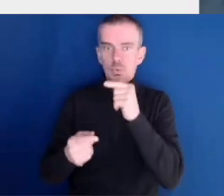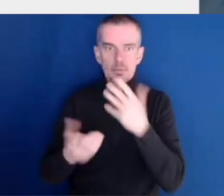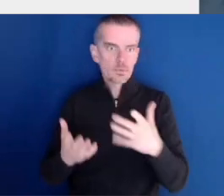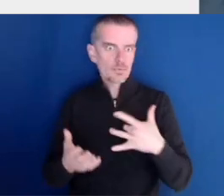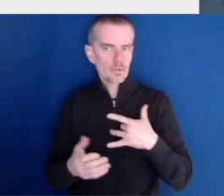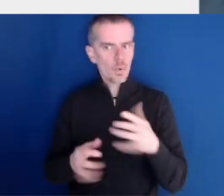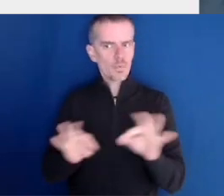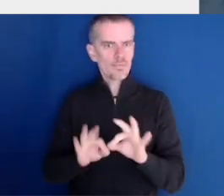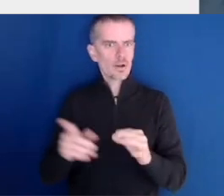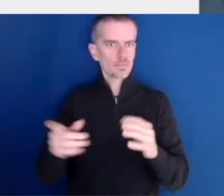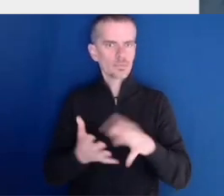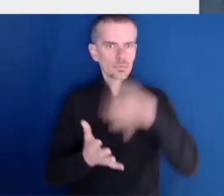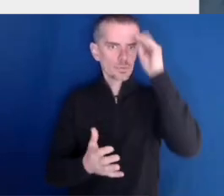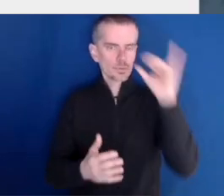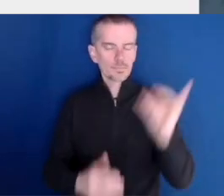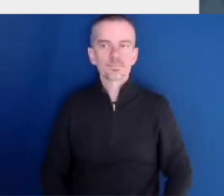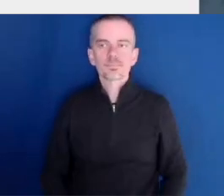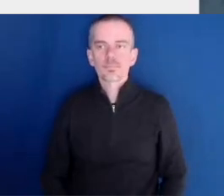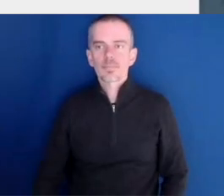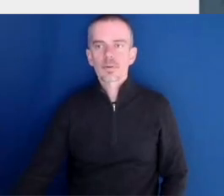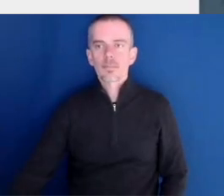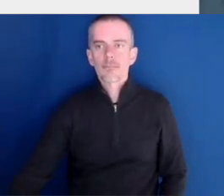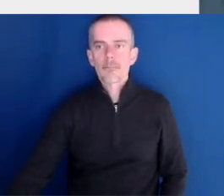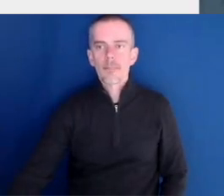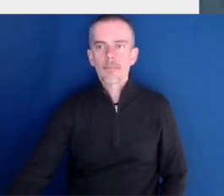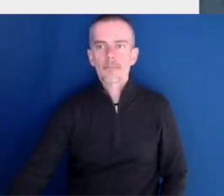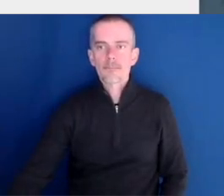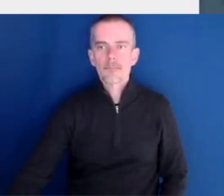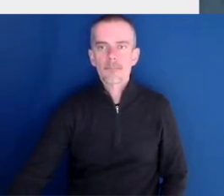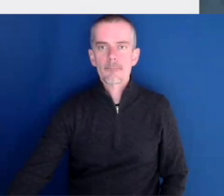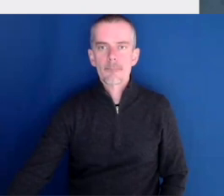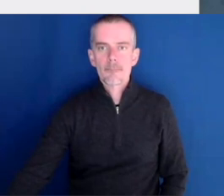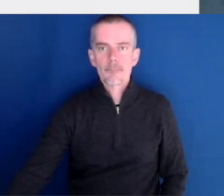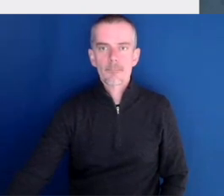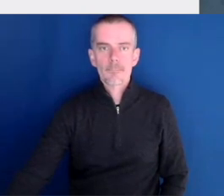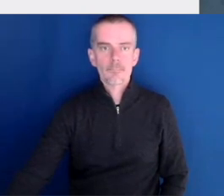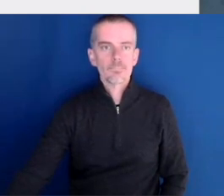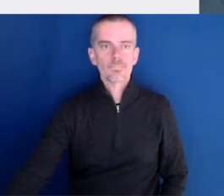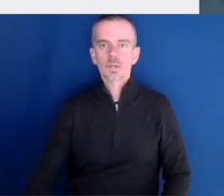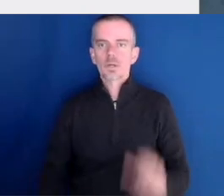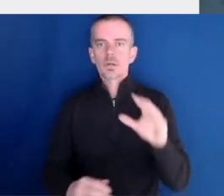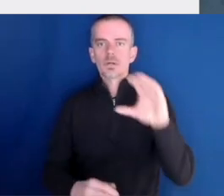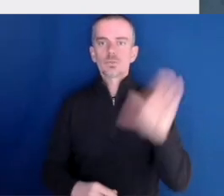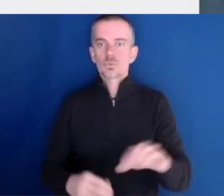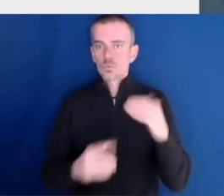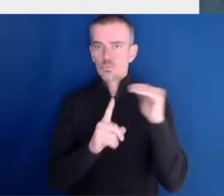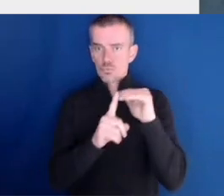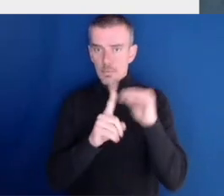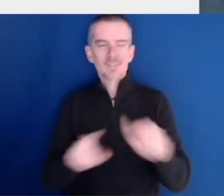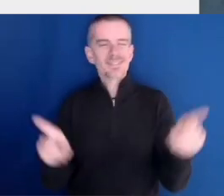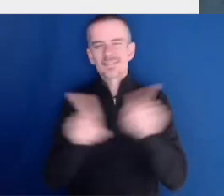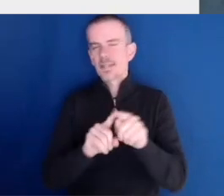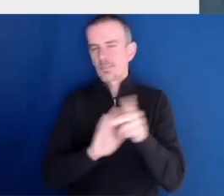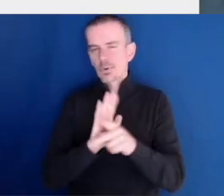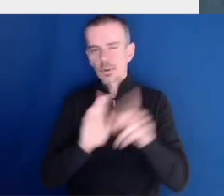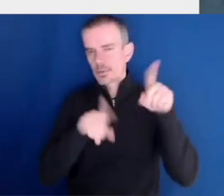valuable. We can head to the next slide. As far as Zoom reminders, we're going to be using the same protocols that